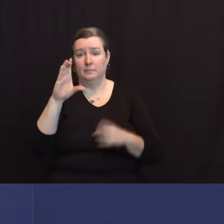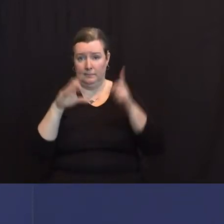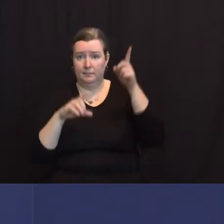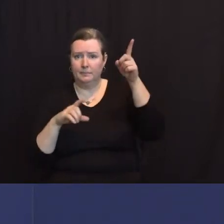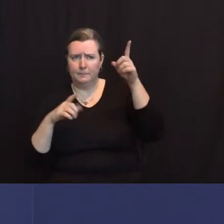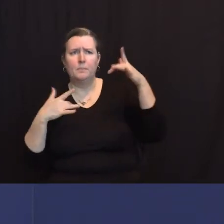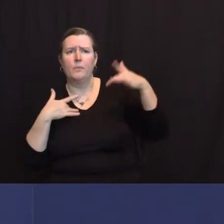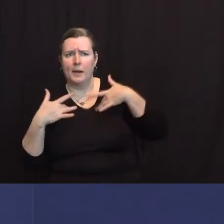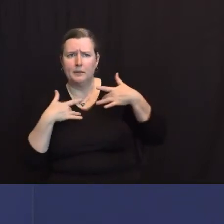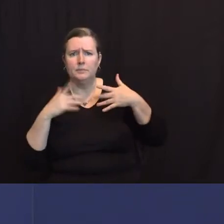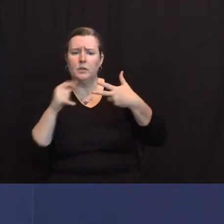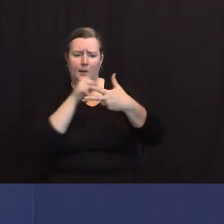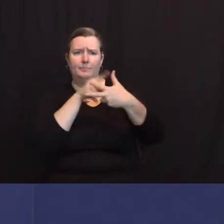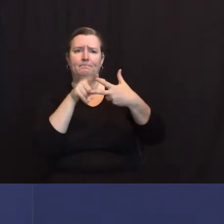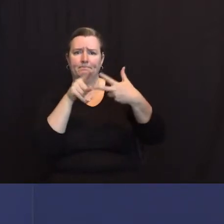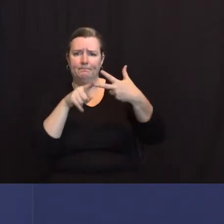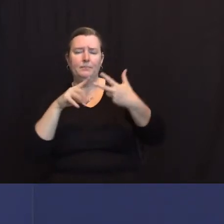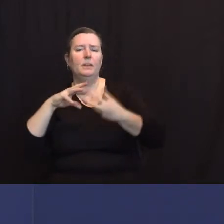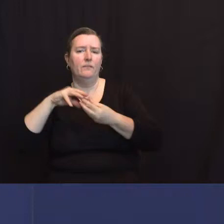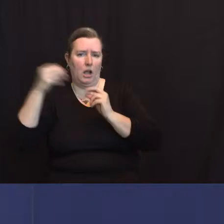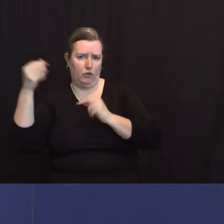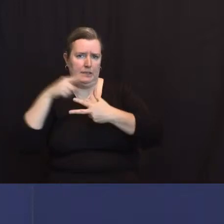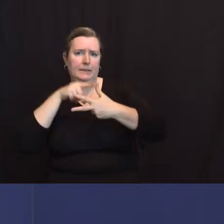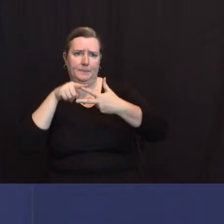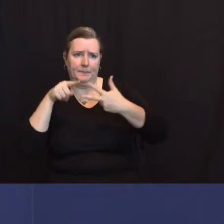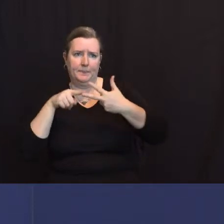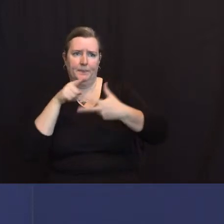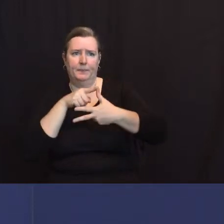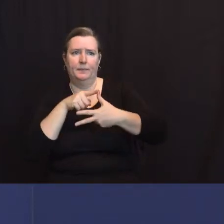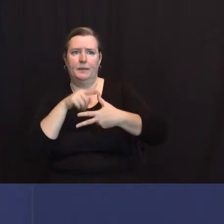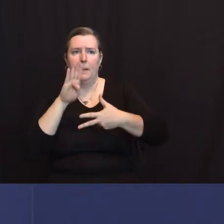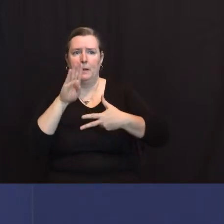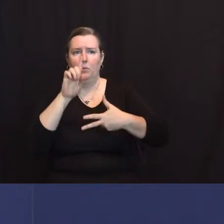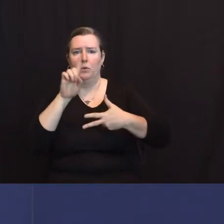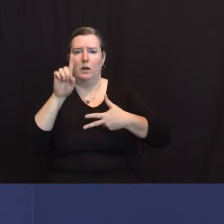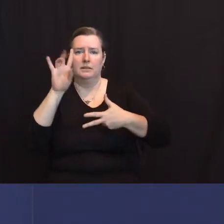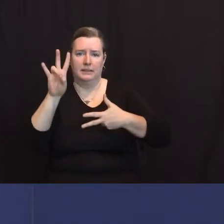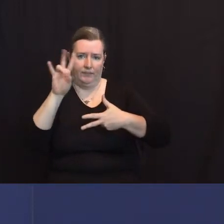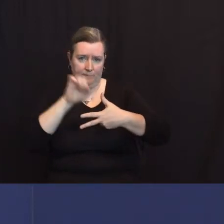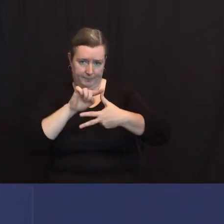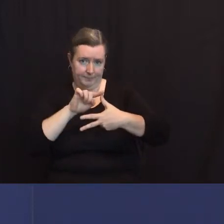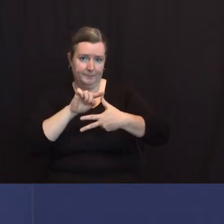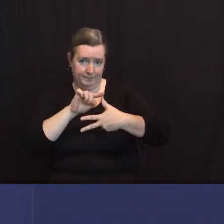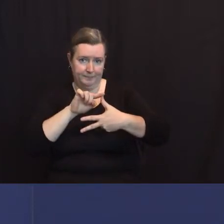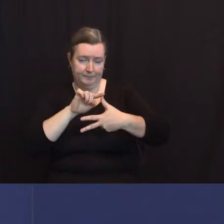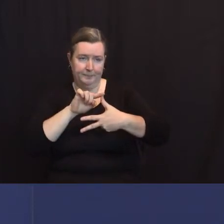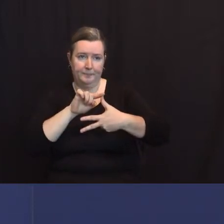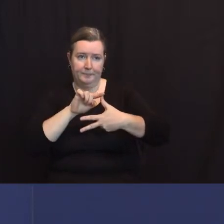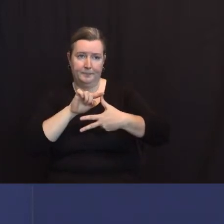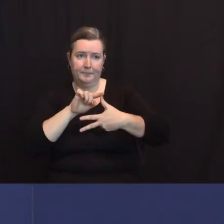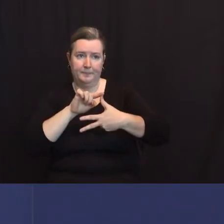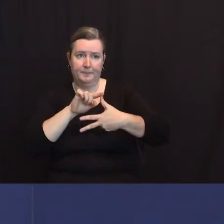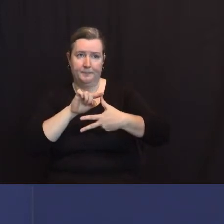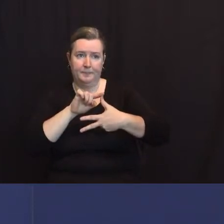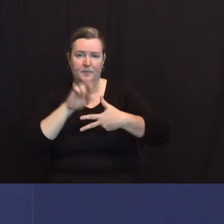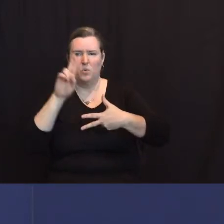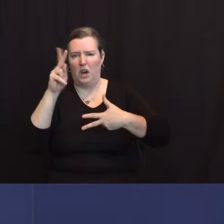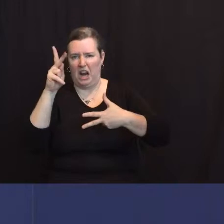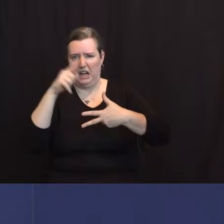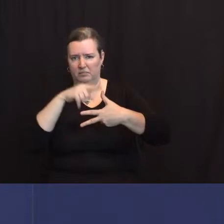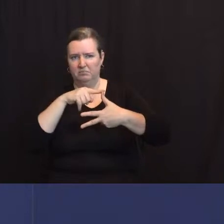of these before. One is the B.1.1.7 variant, otherwise known as the UK